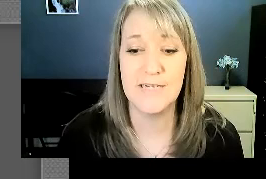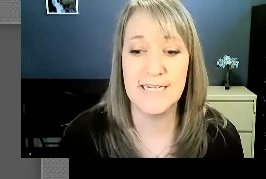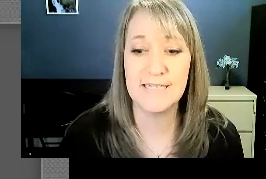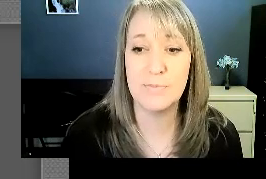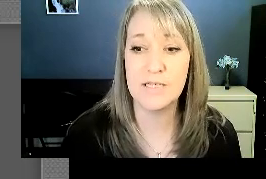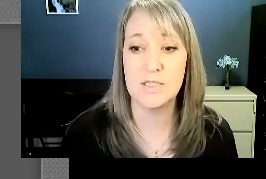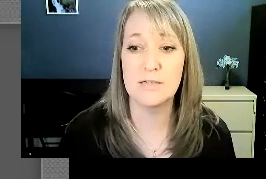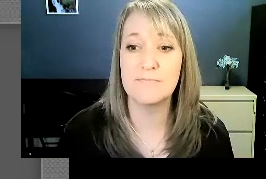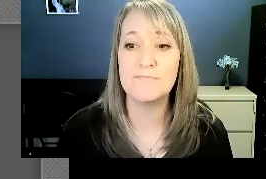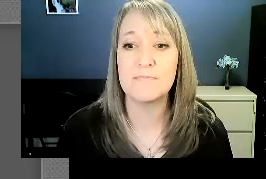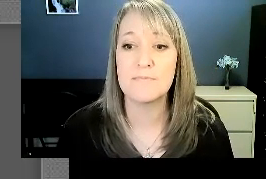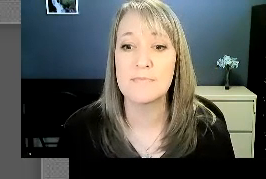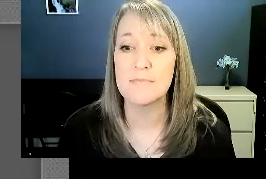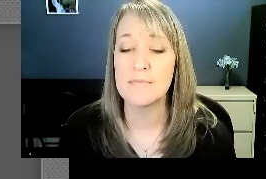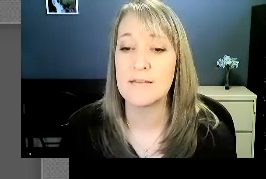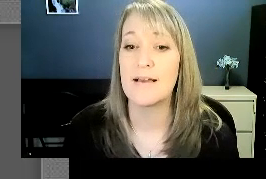All right, next picture.